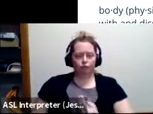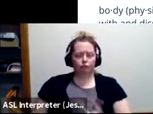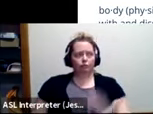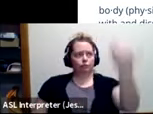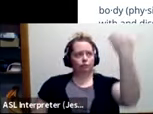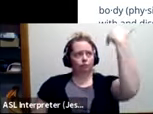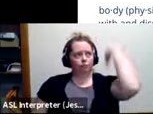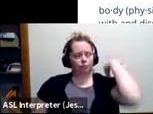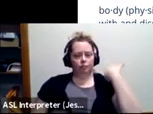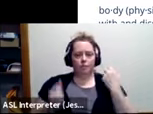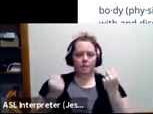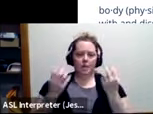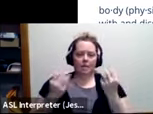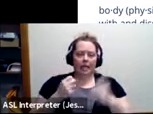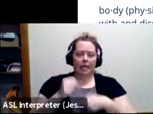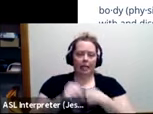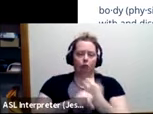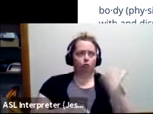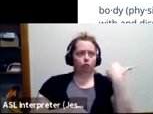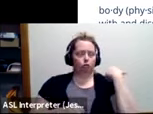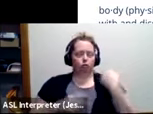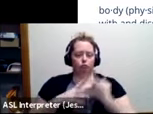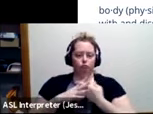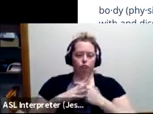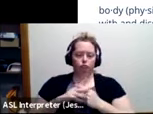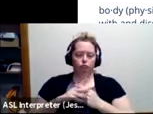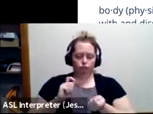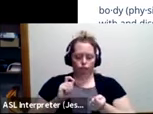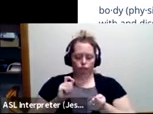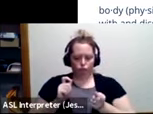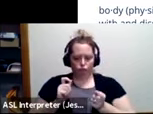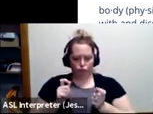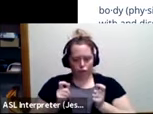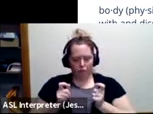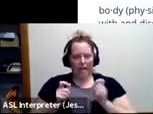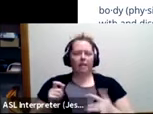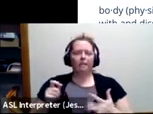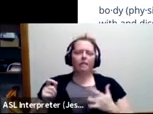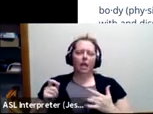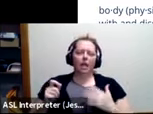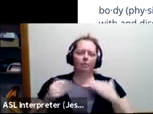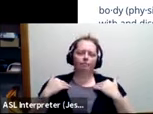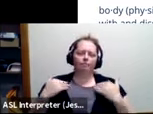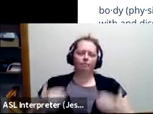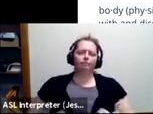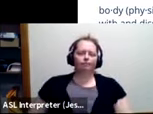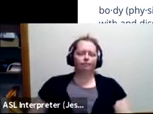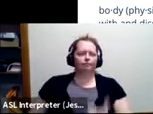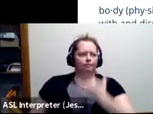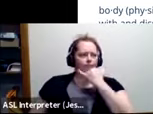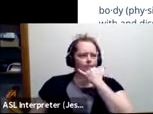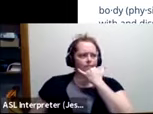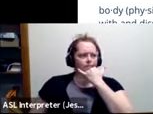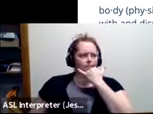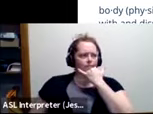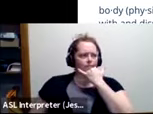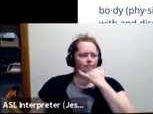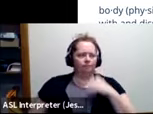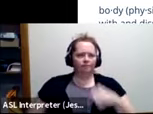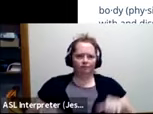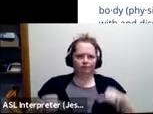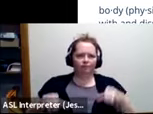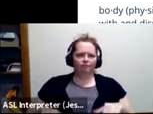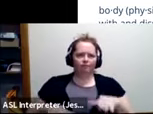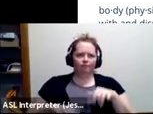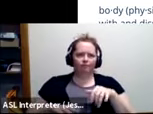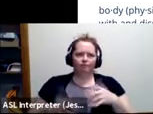And that dysphoria wouldn't leave until I transition into my